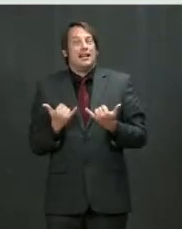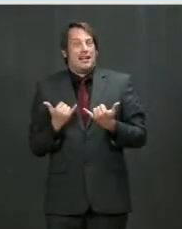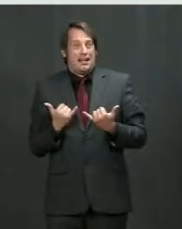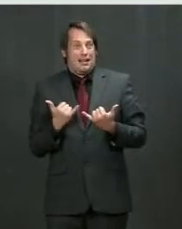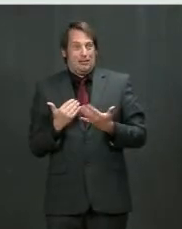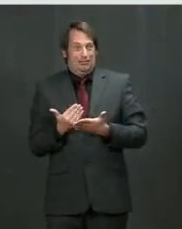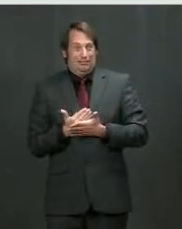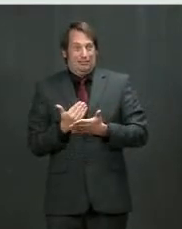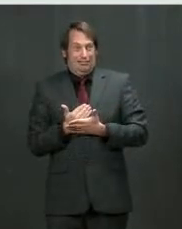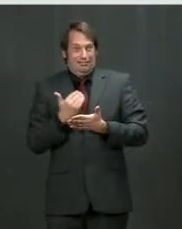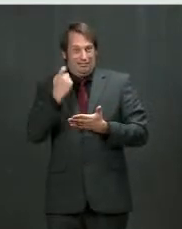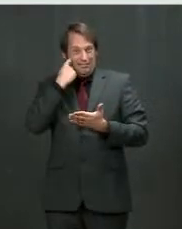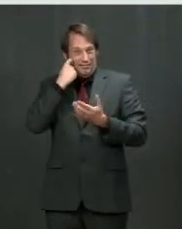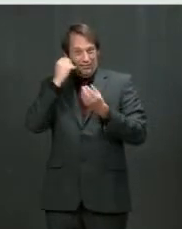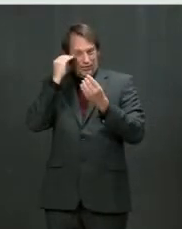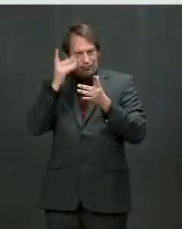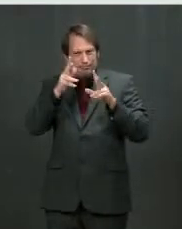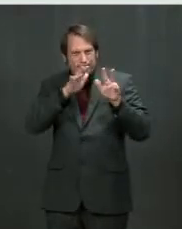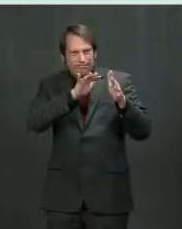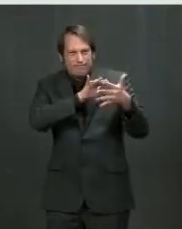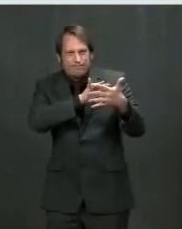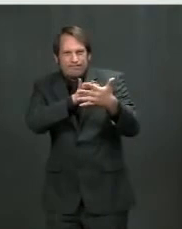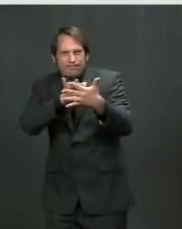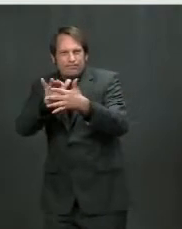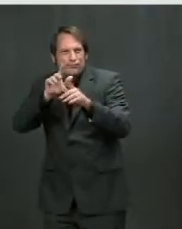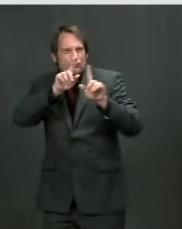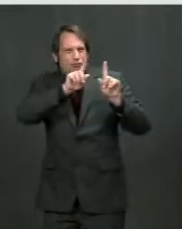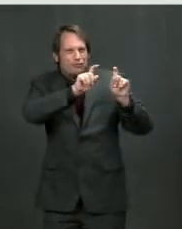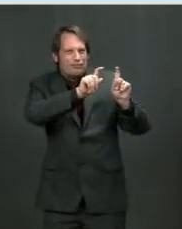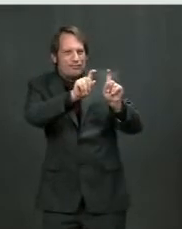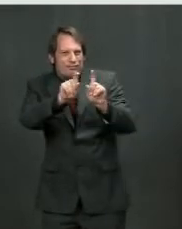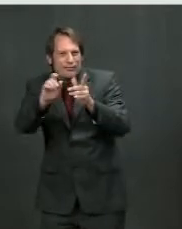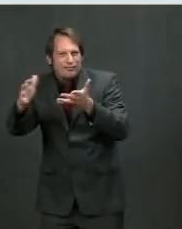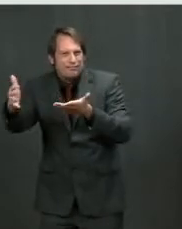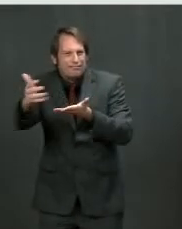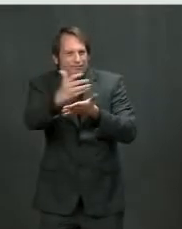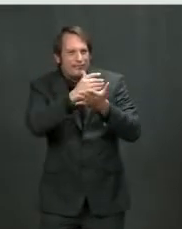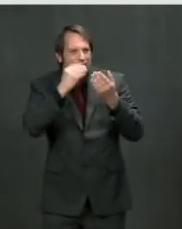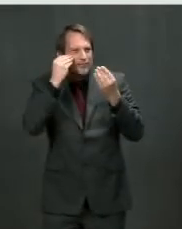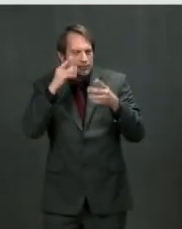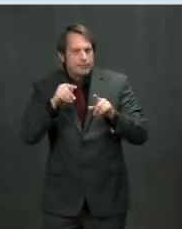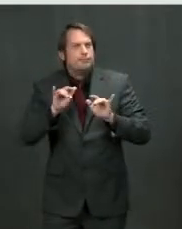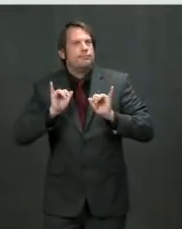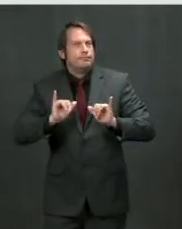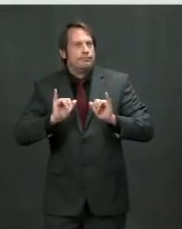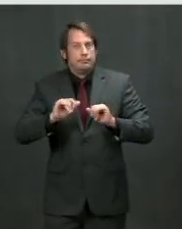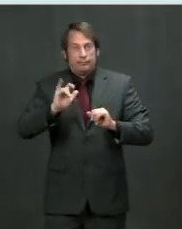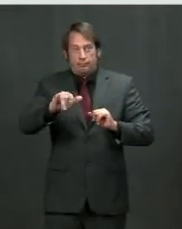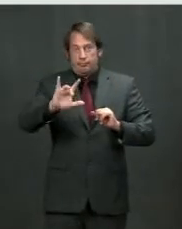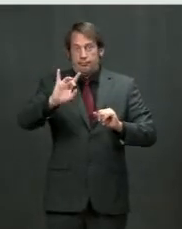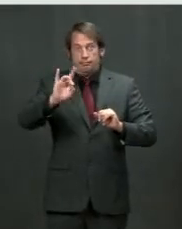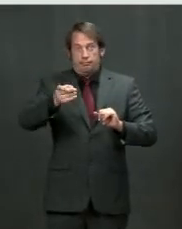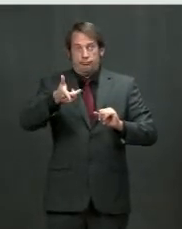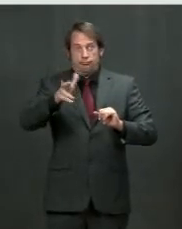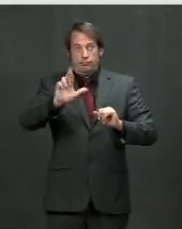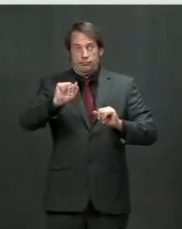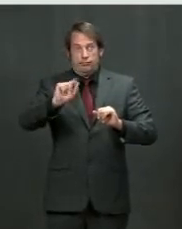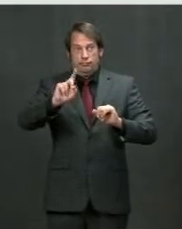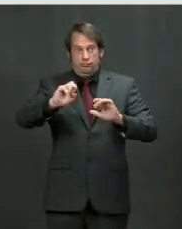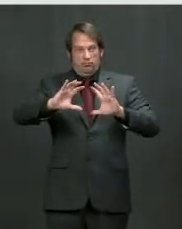survey on the impact of COVID-19 on K through 8th grade students and the state of school reopening in the